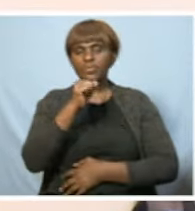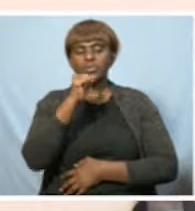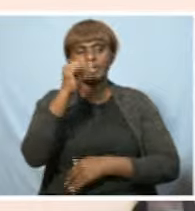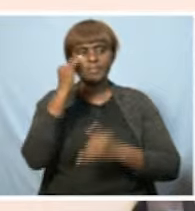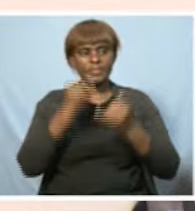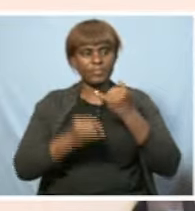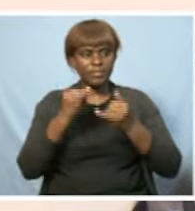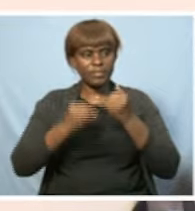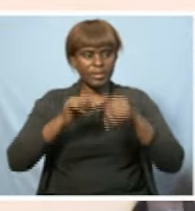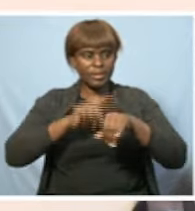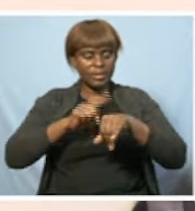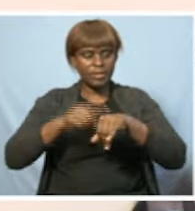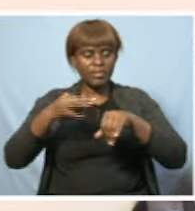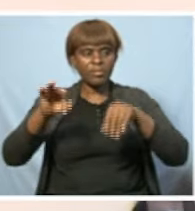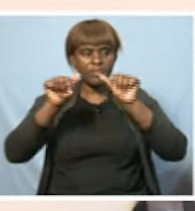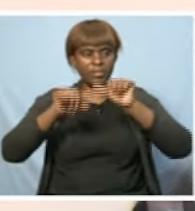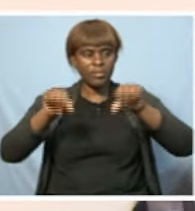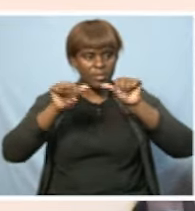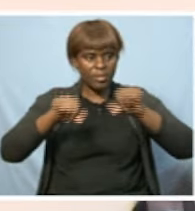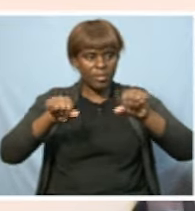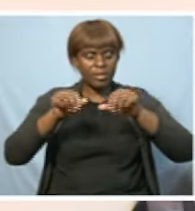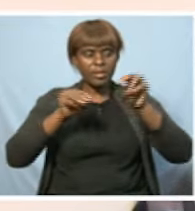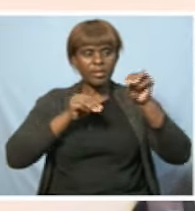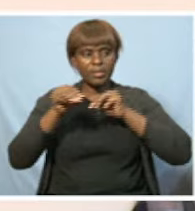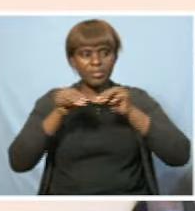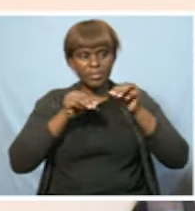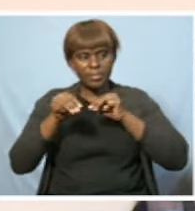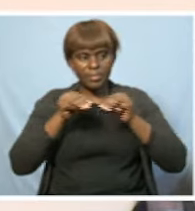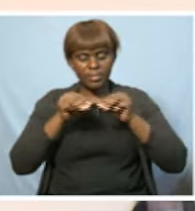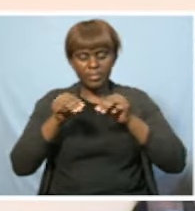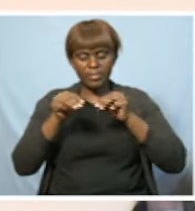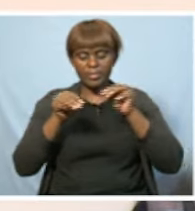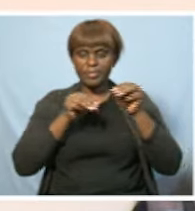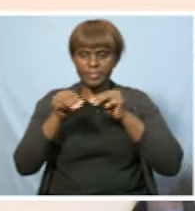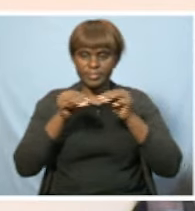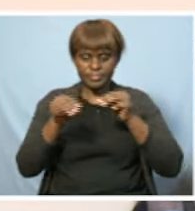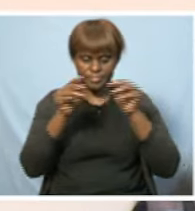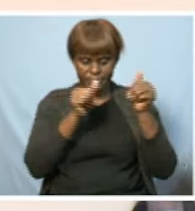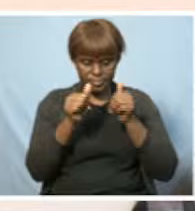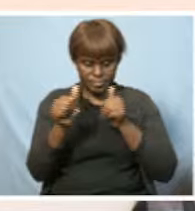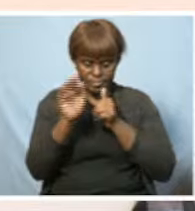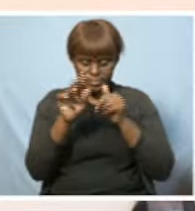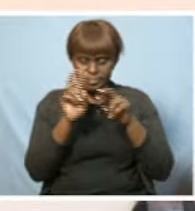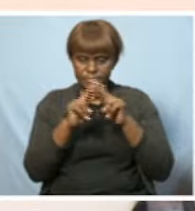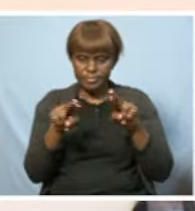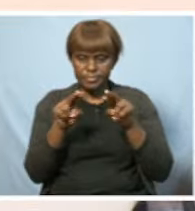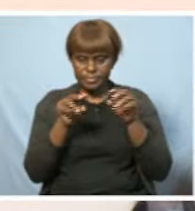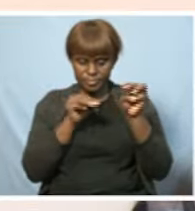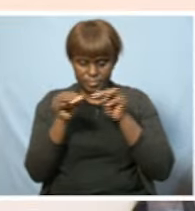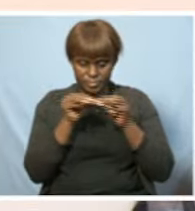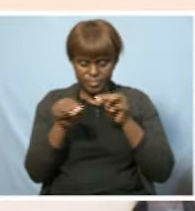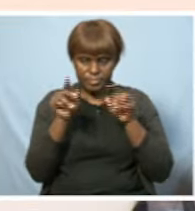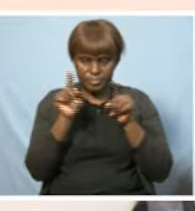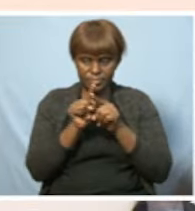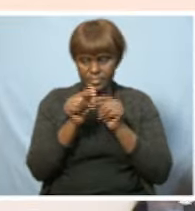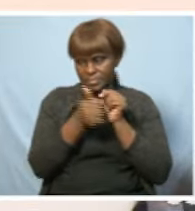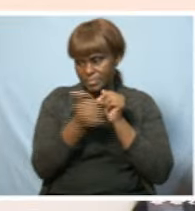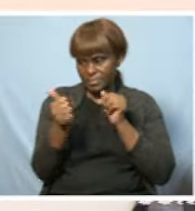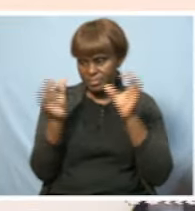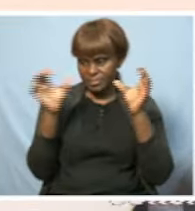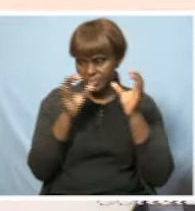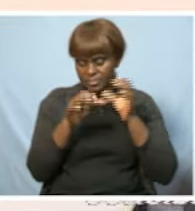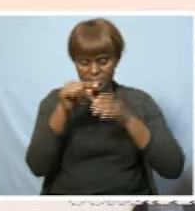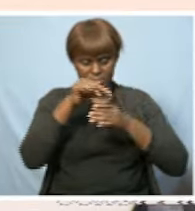time of audit. Management, the action taken, Chair, management pump tested the existing community